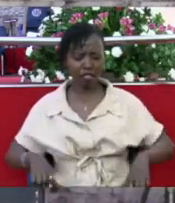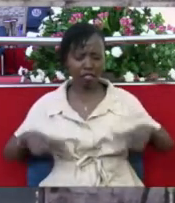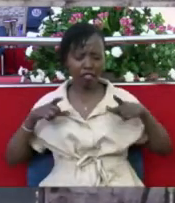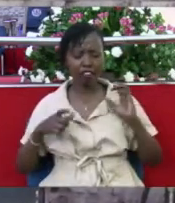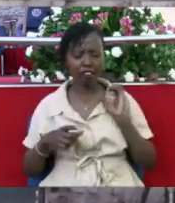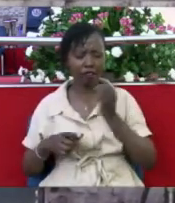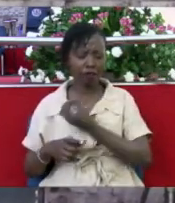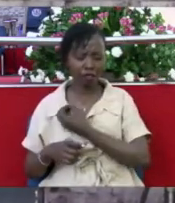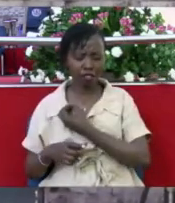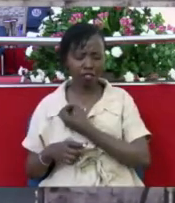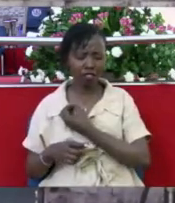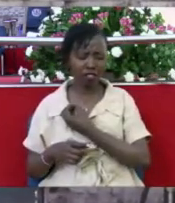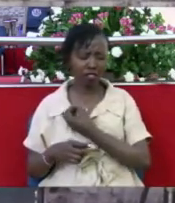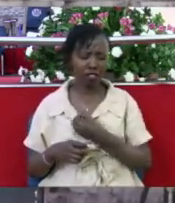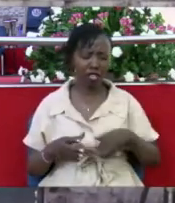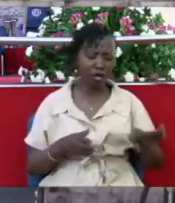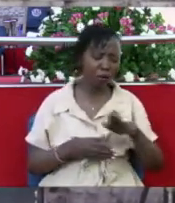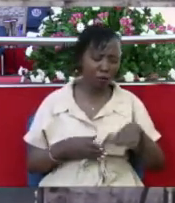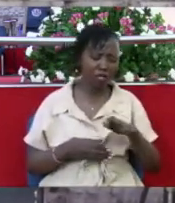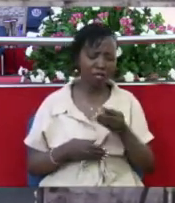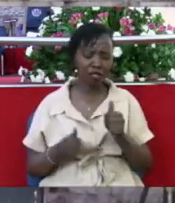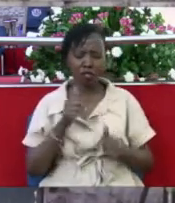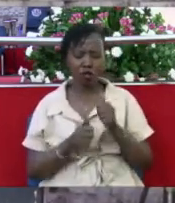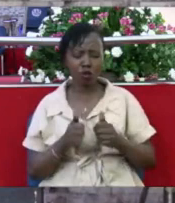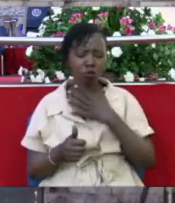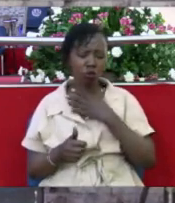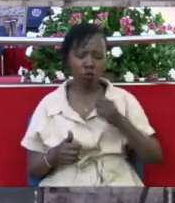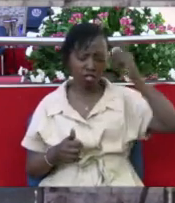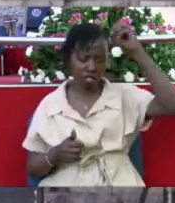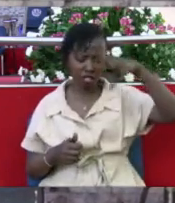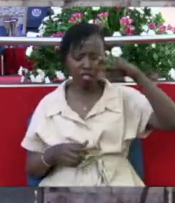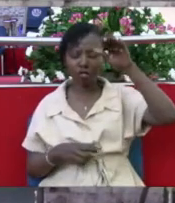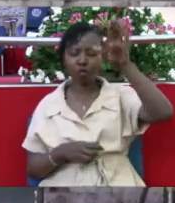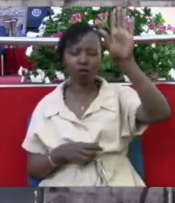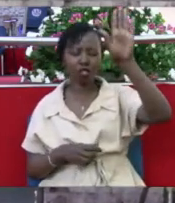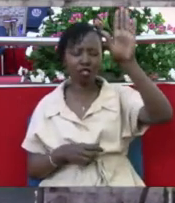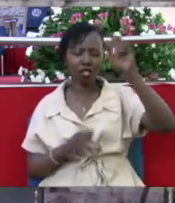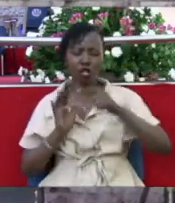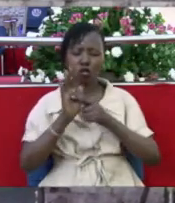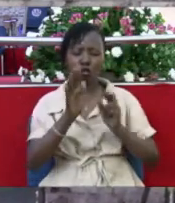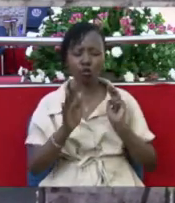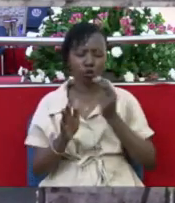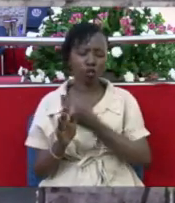lives. Areas that need your light, reveal them to us.